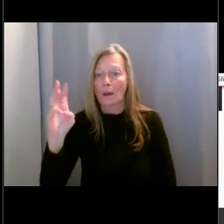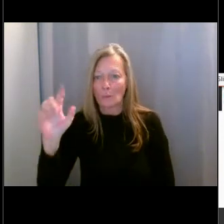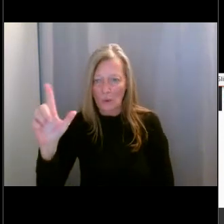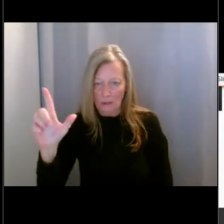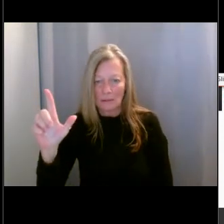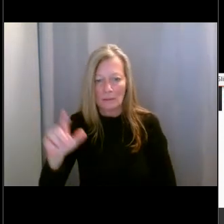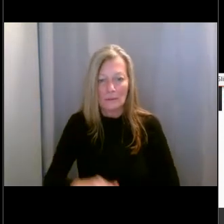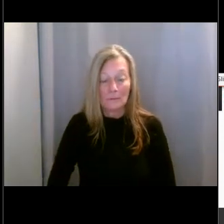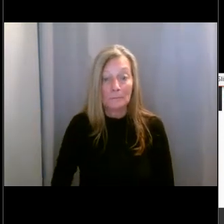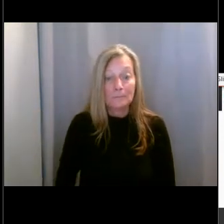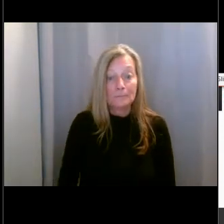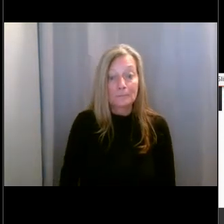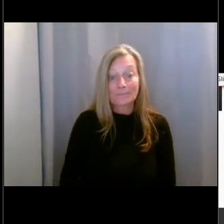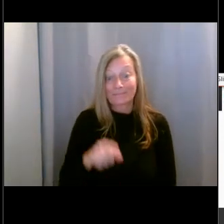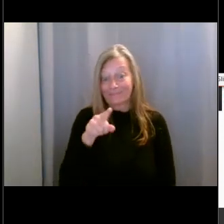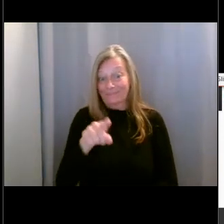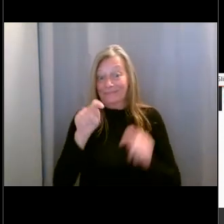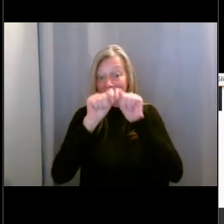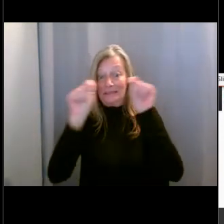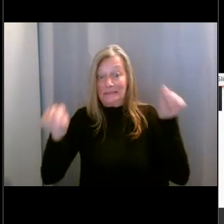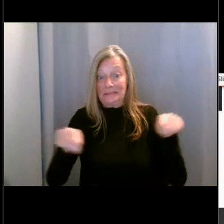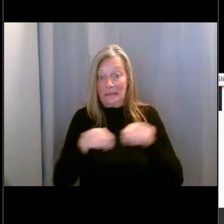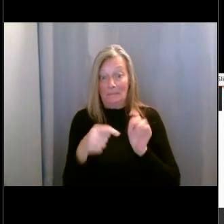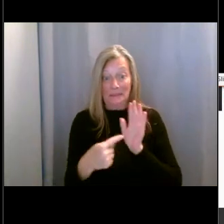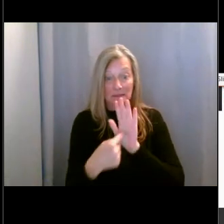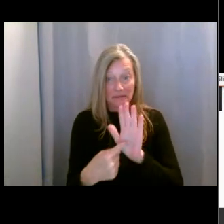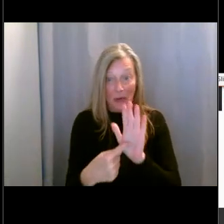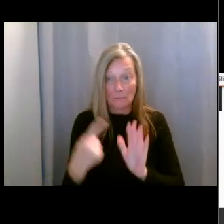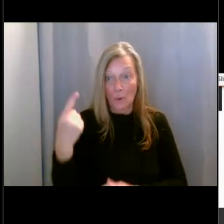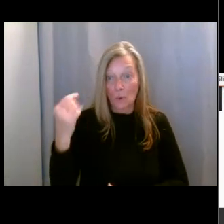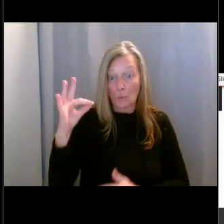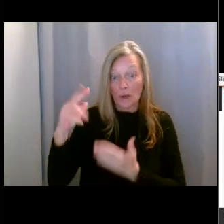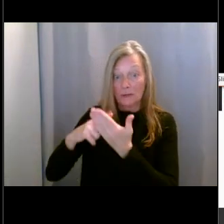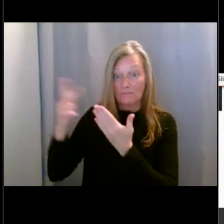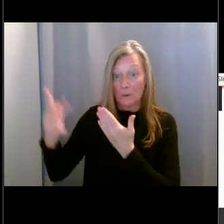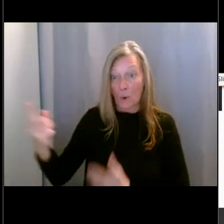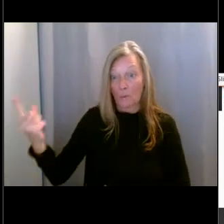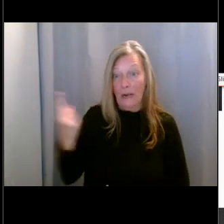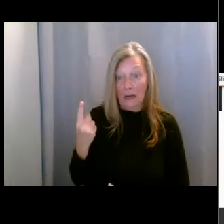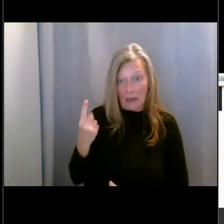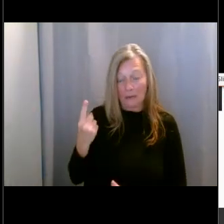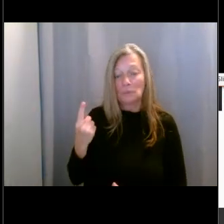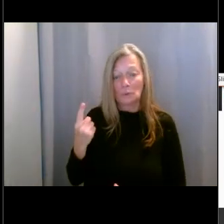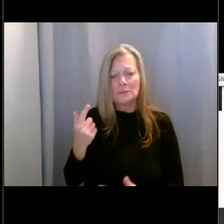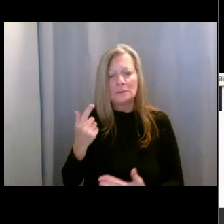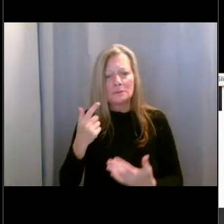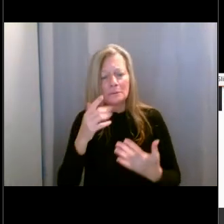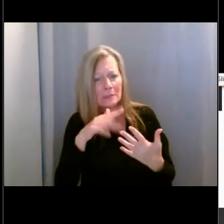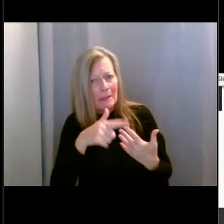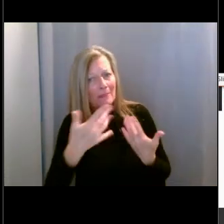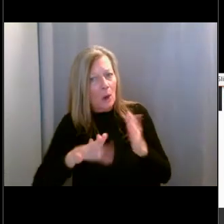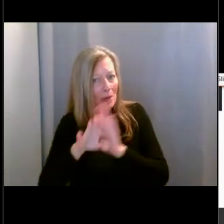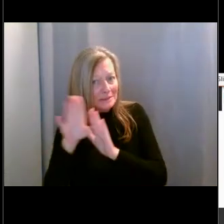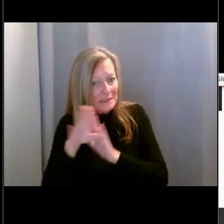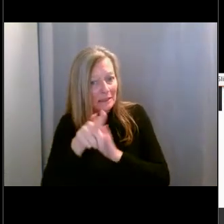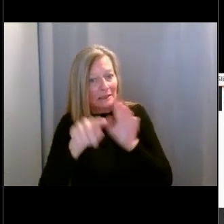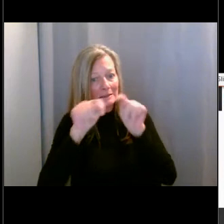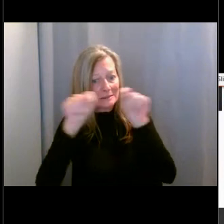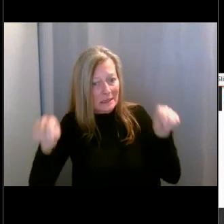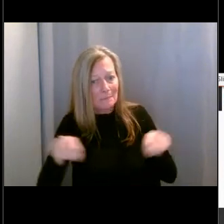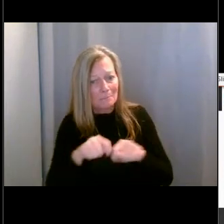So this is a template example. One of our programs came to us, and this was a template that they had put together in Word, and they put work into it,